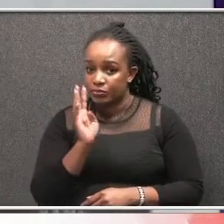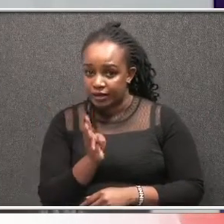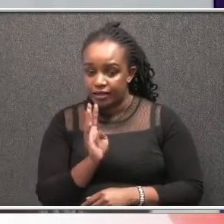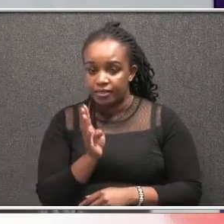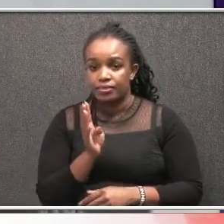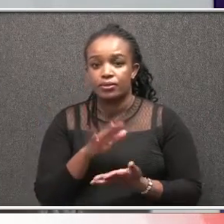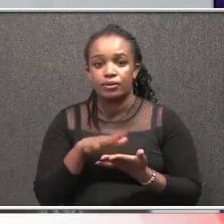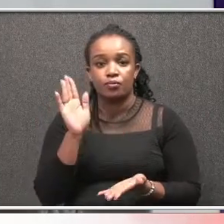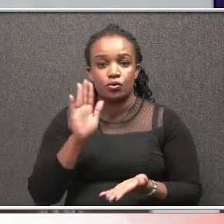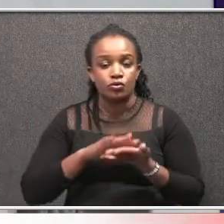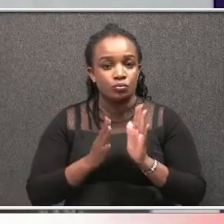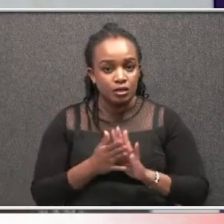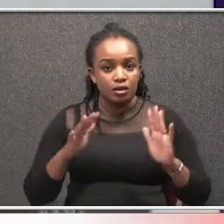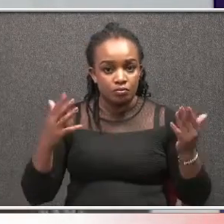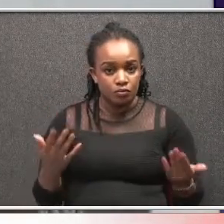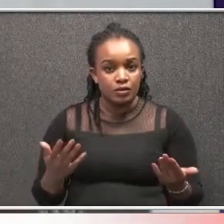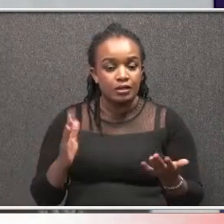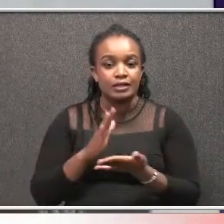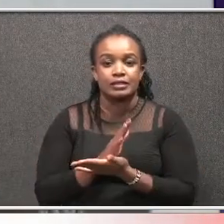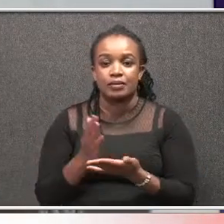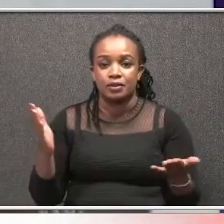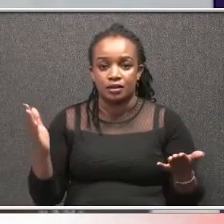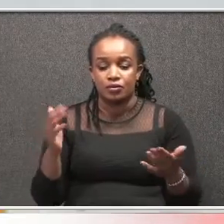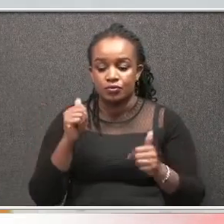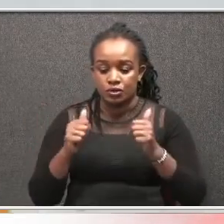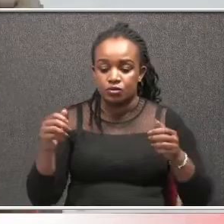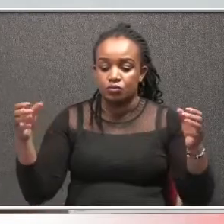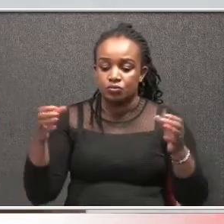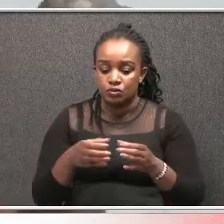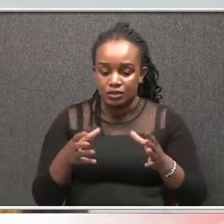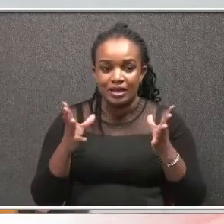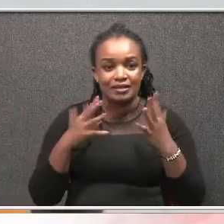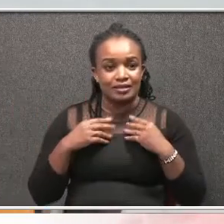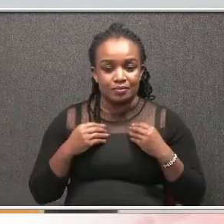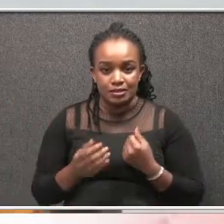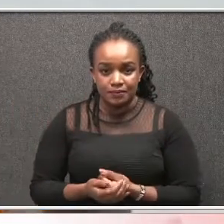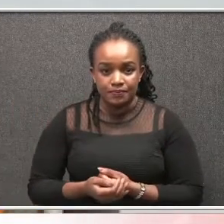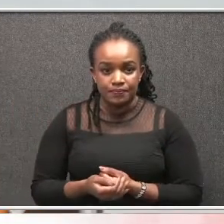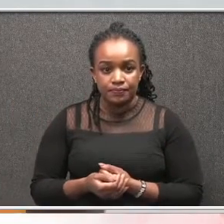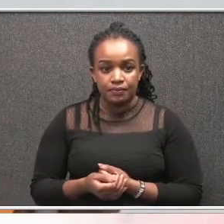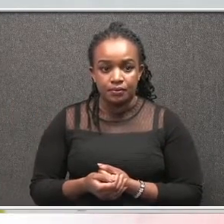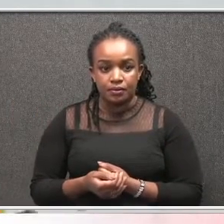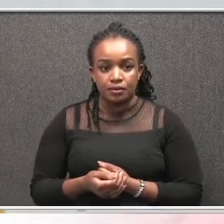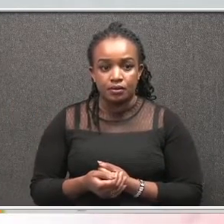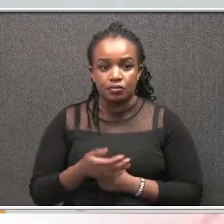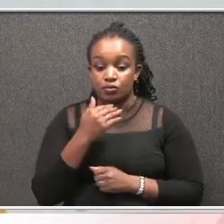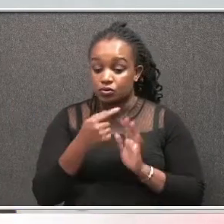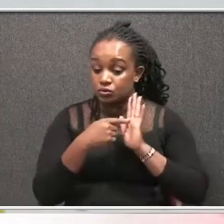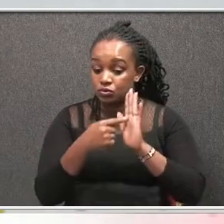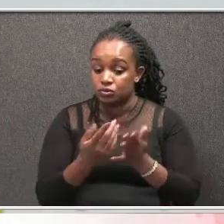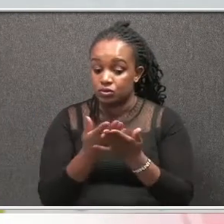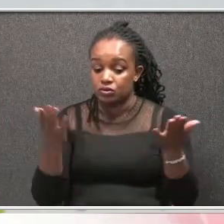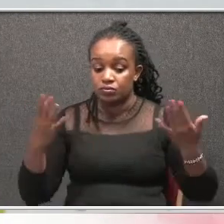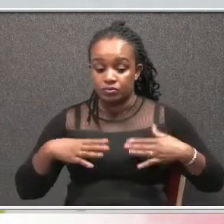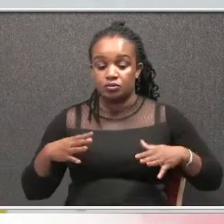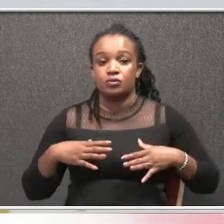become something that the community embraces. The neglect we show for these people who come here for help is the